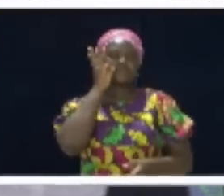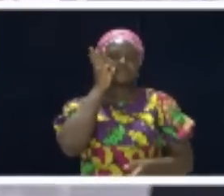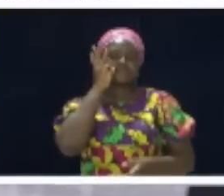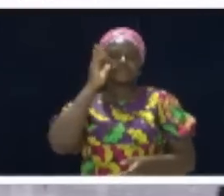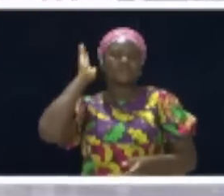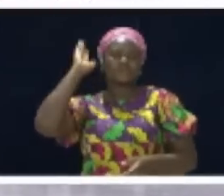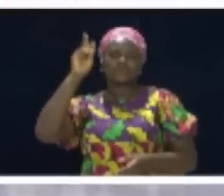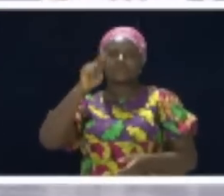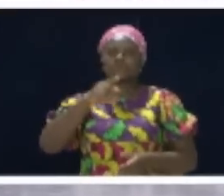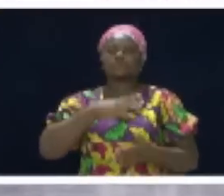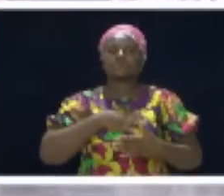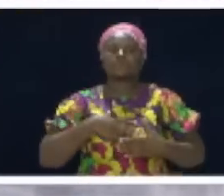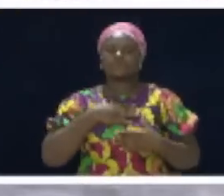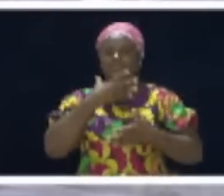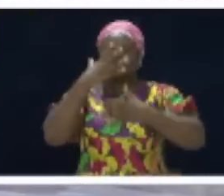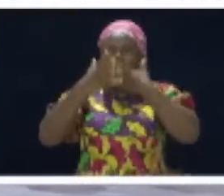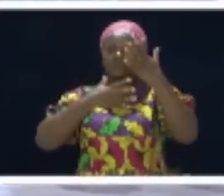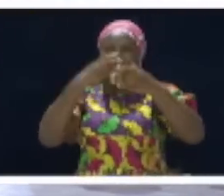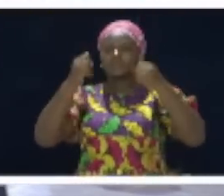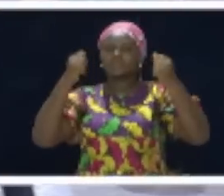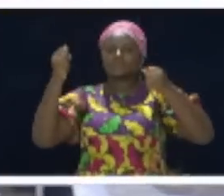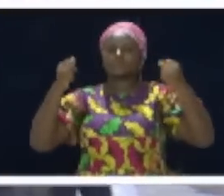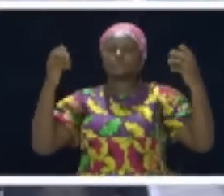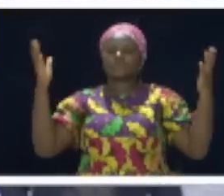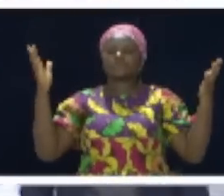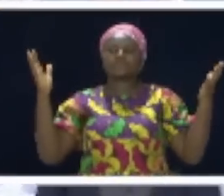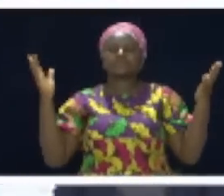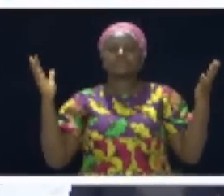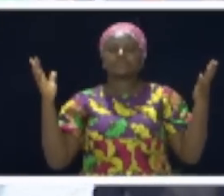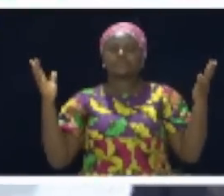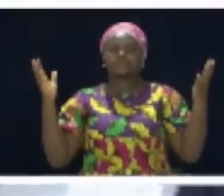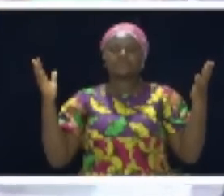will you please shout hallelujah?